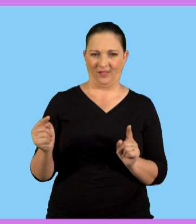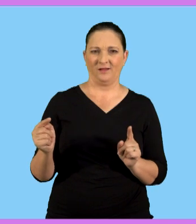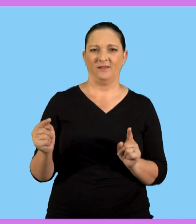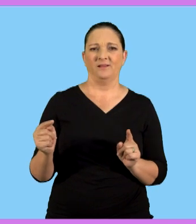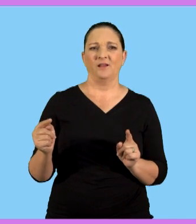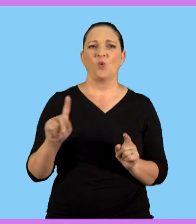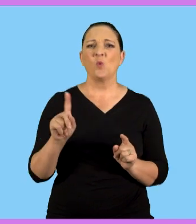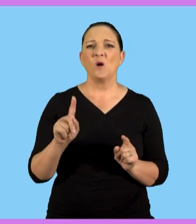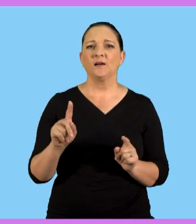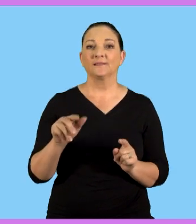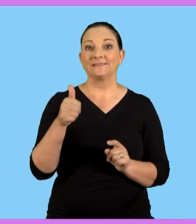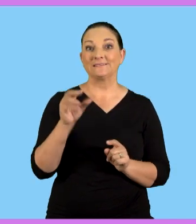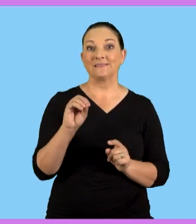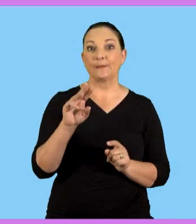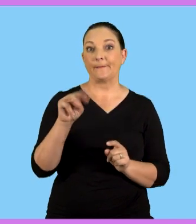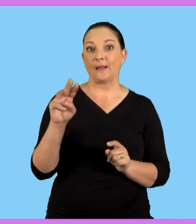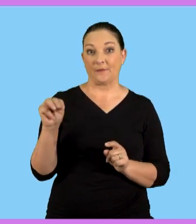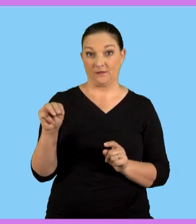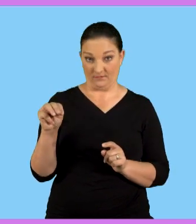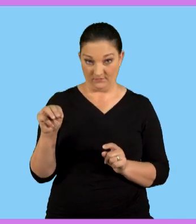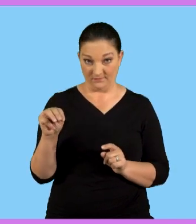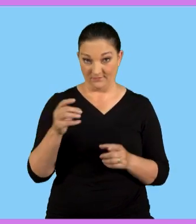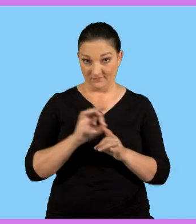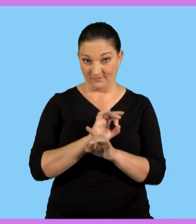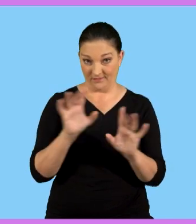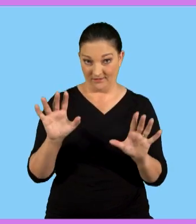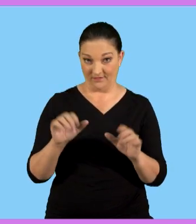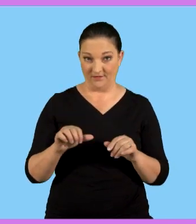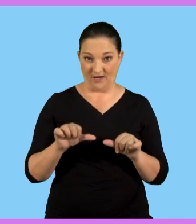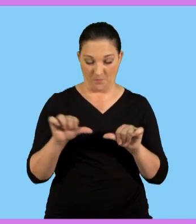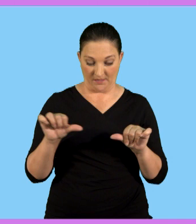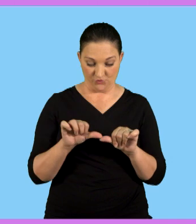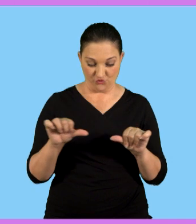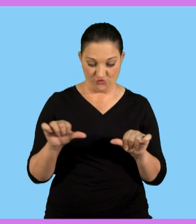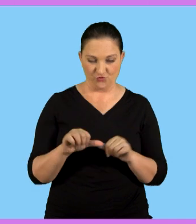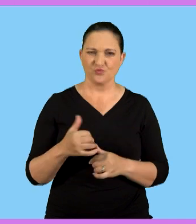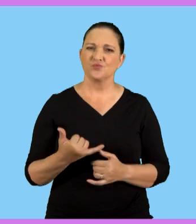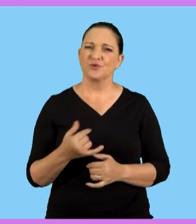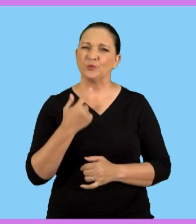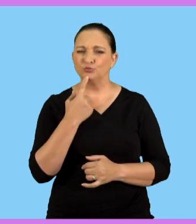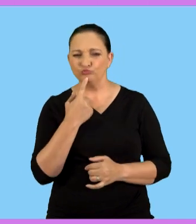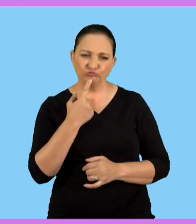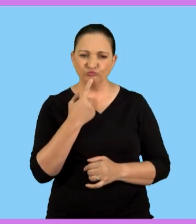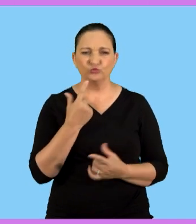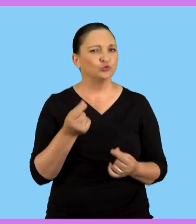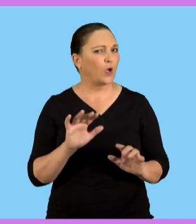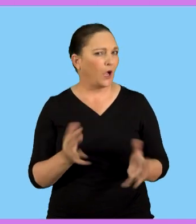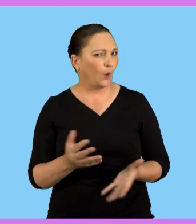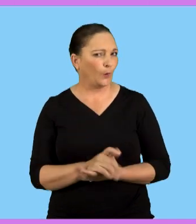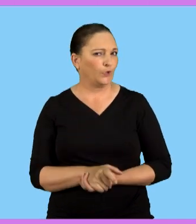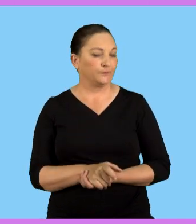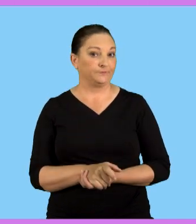what? Equals 60 millimeters. Guys, are we clear on that? All right, so how will we go about with this question?